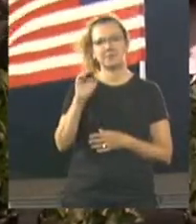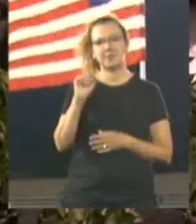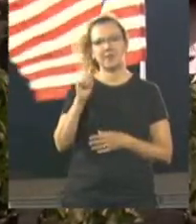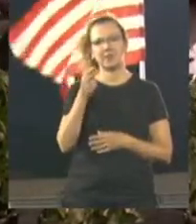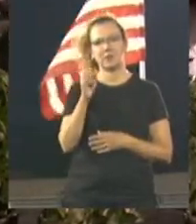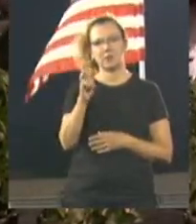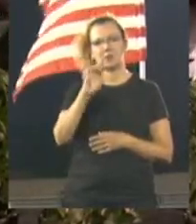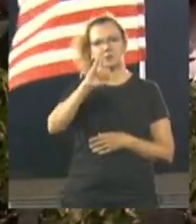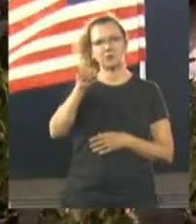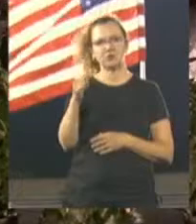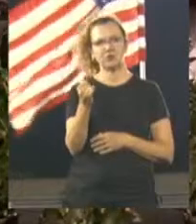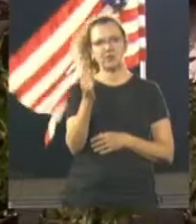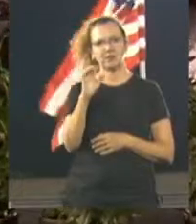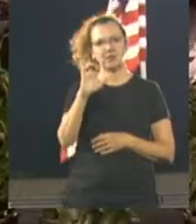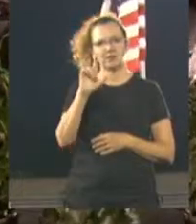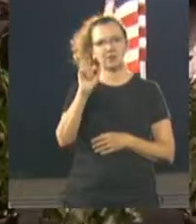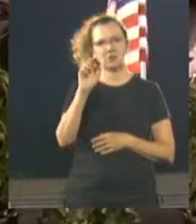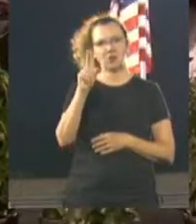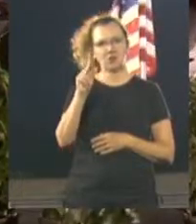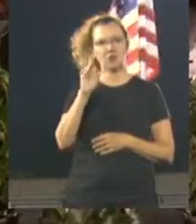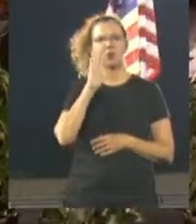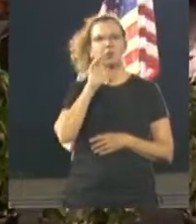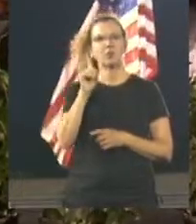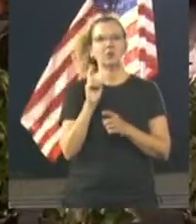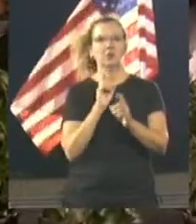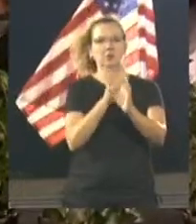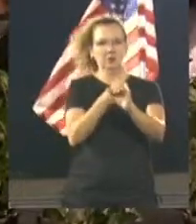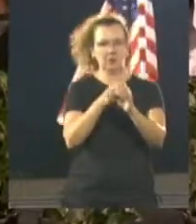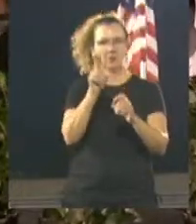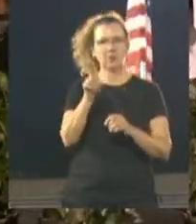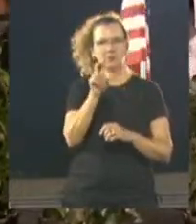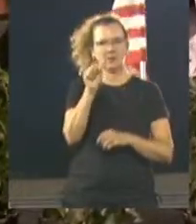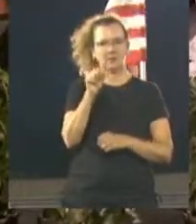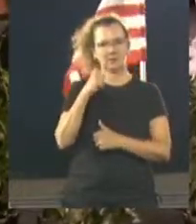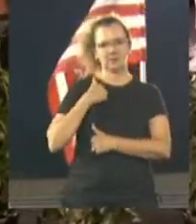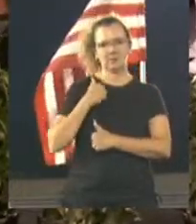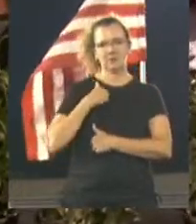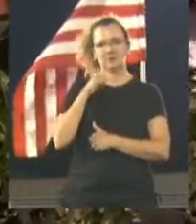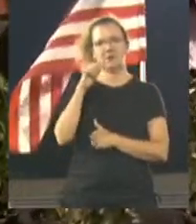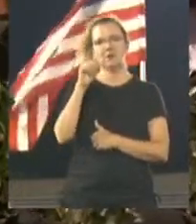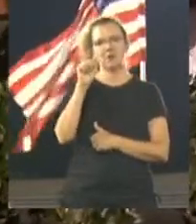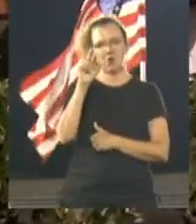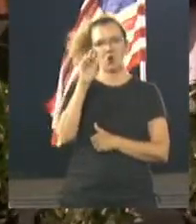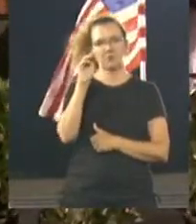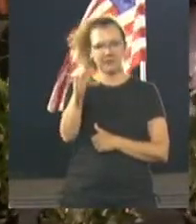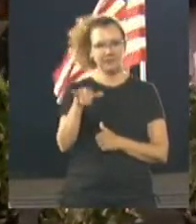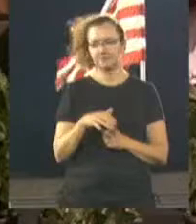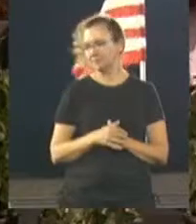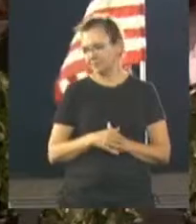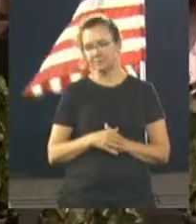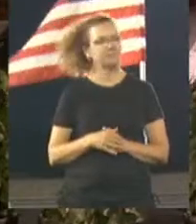Matthew J. Clark will be enlisting in the United States Army.